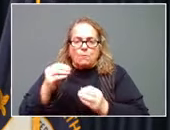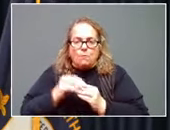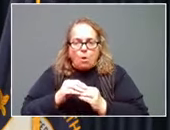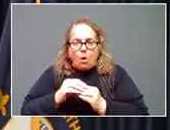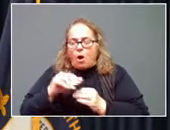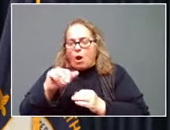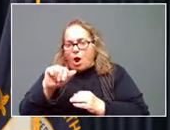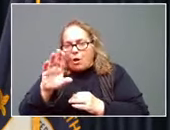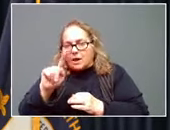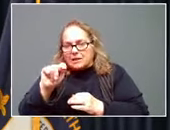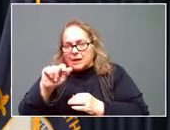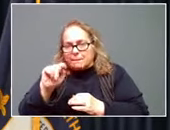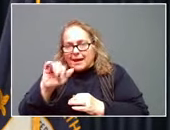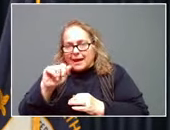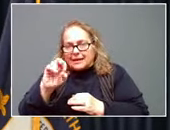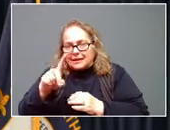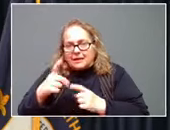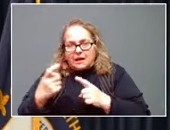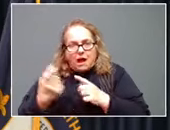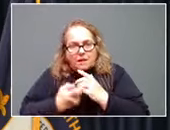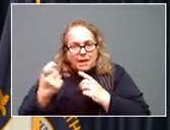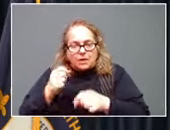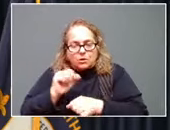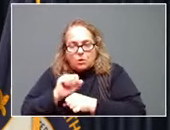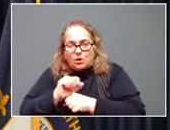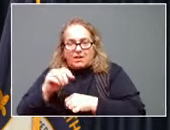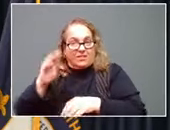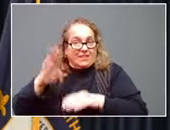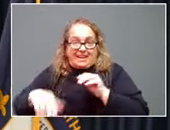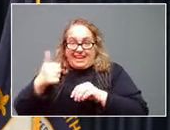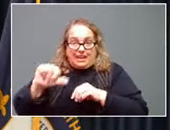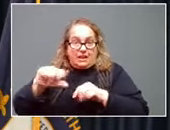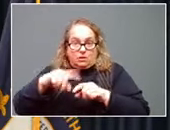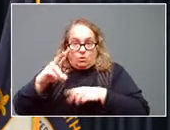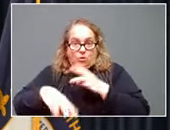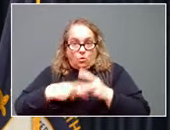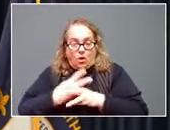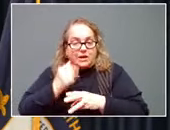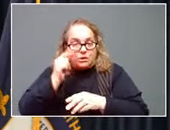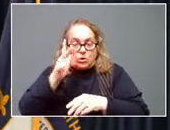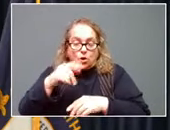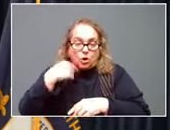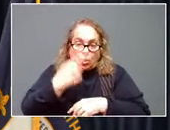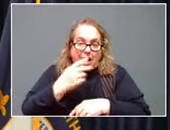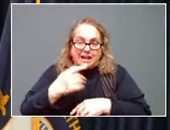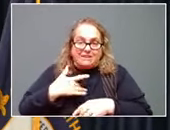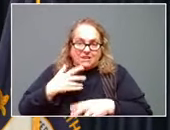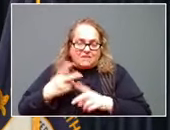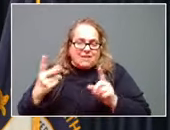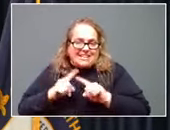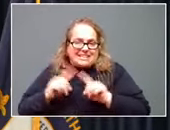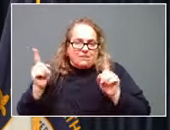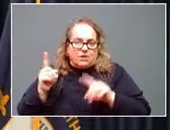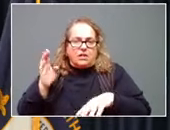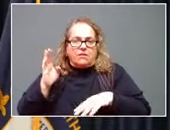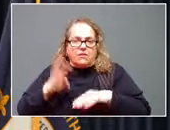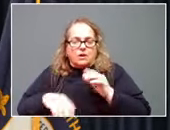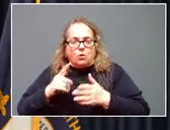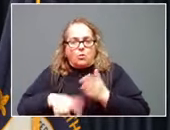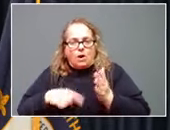I believe, in the world. It's going to look and feel very different from a lot of what we see in our